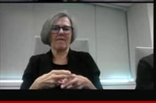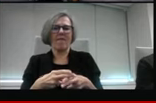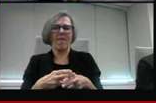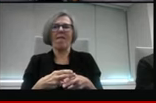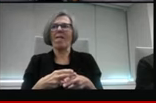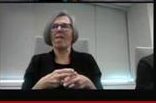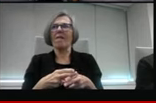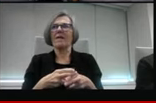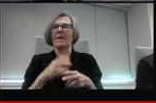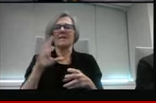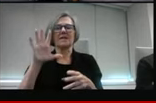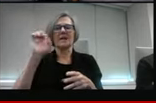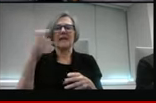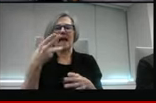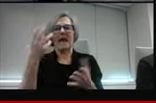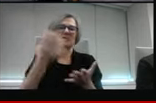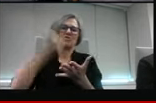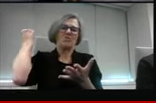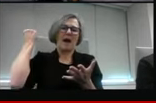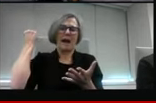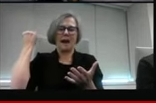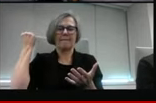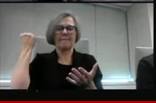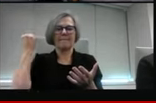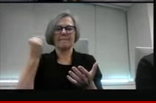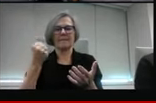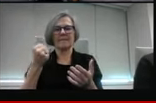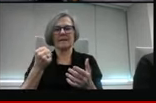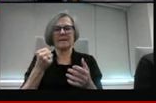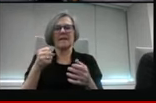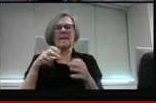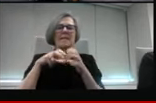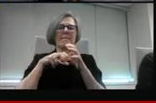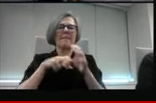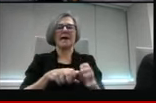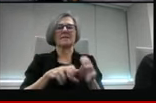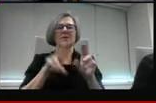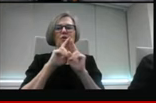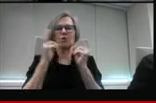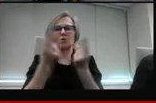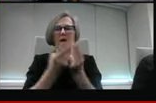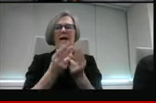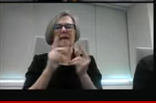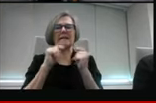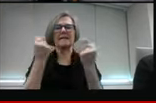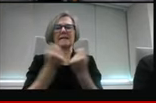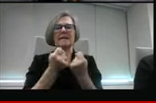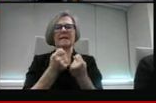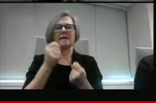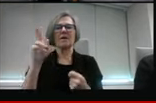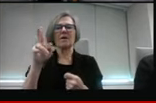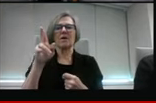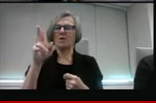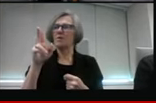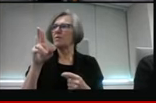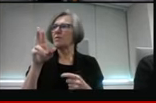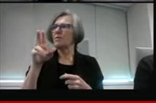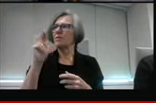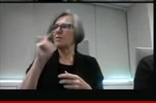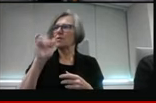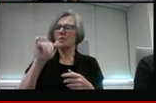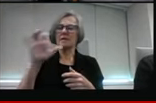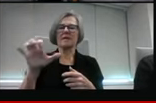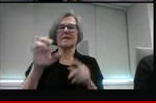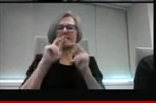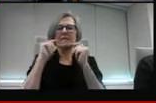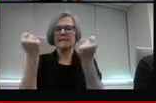a cash grab um shout out to the passengers United Team shout out to the New York City drivers United Team shout out to the Christopher